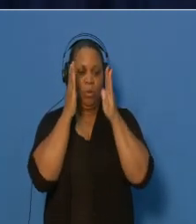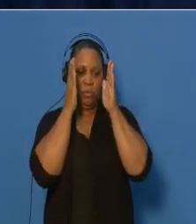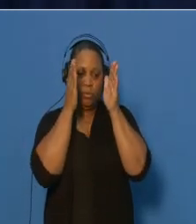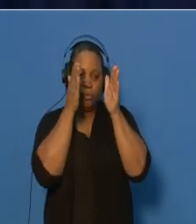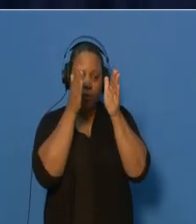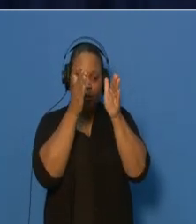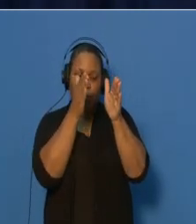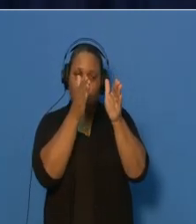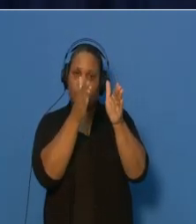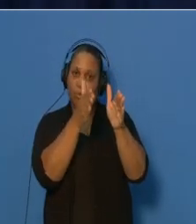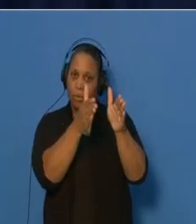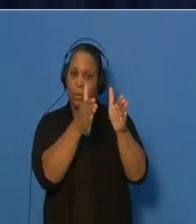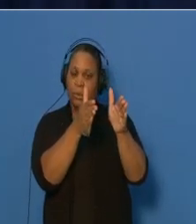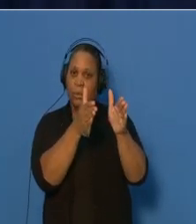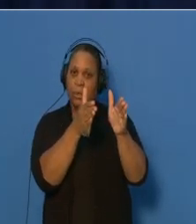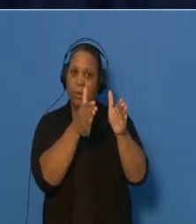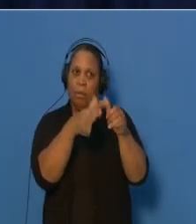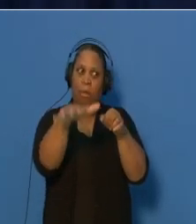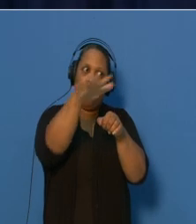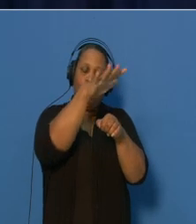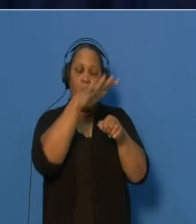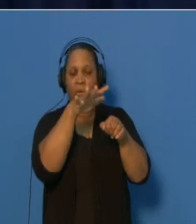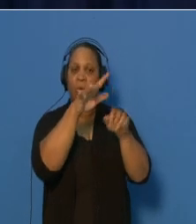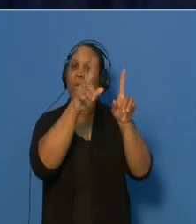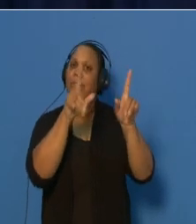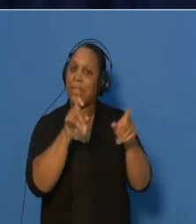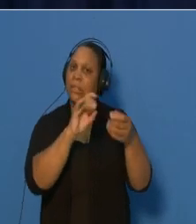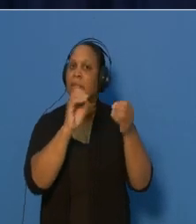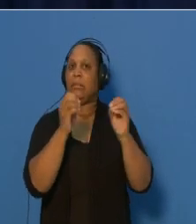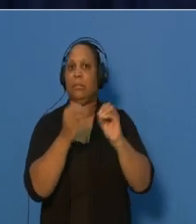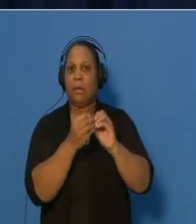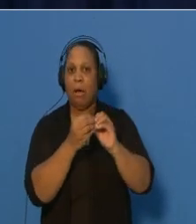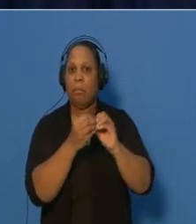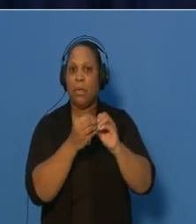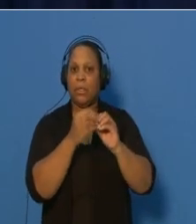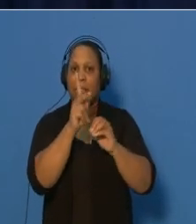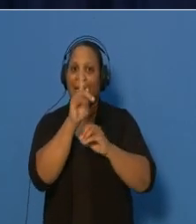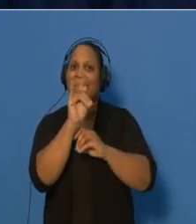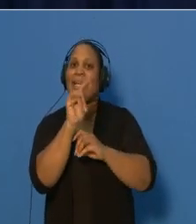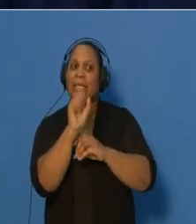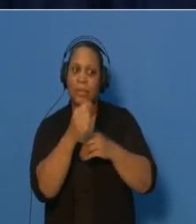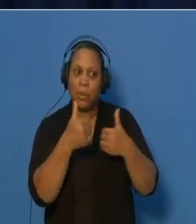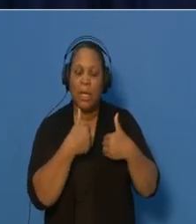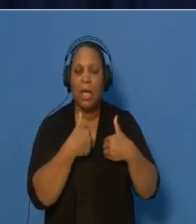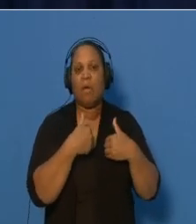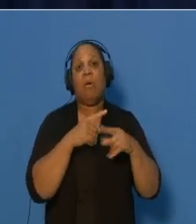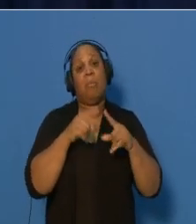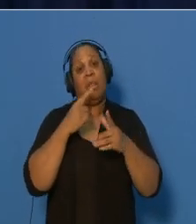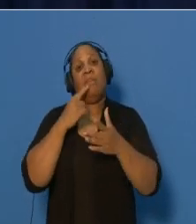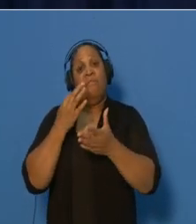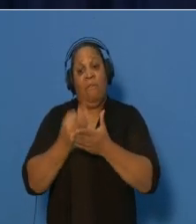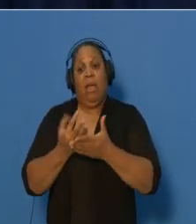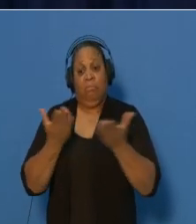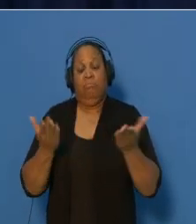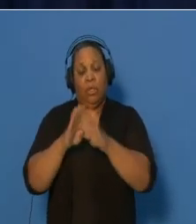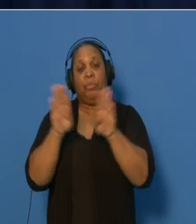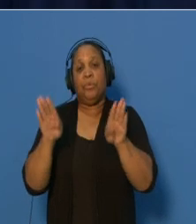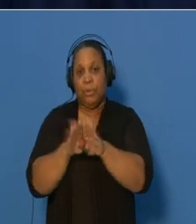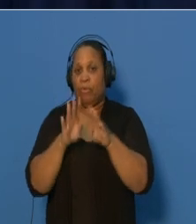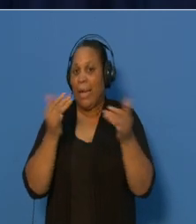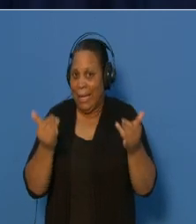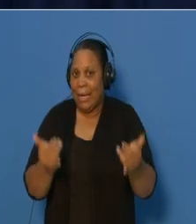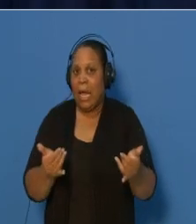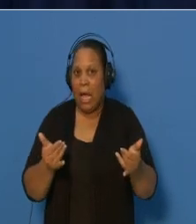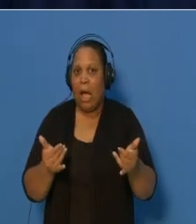on, I would say, the overall testing number, the overall testing kits of which you have. The fact is that here in Bermuda right now,